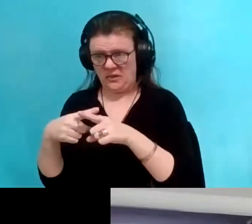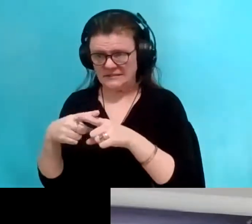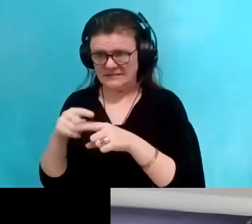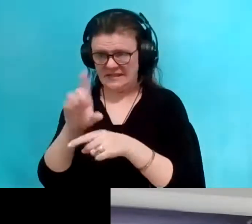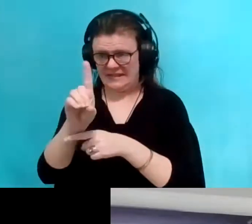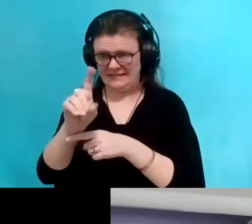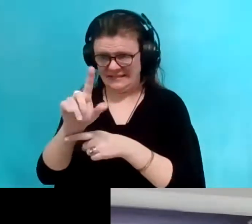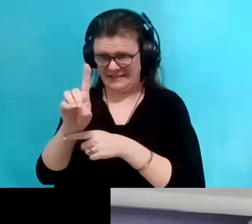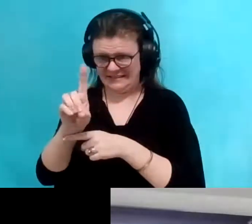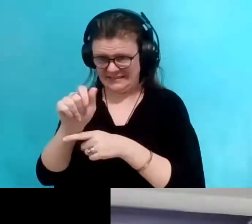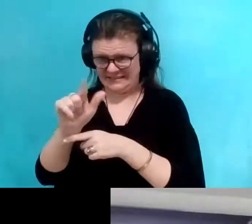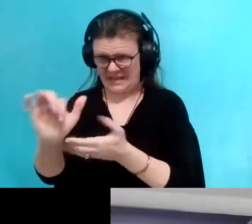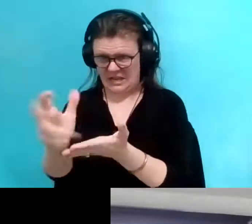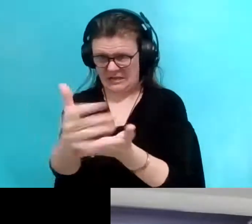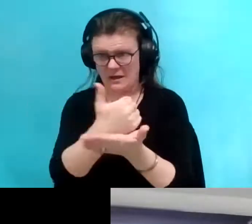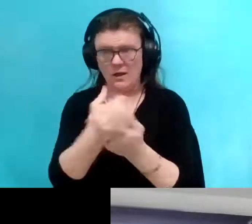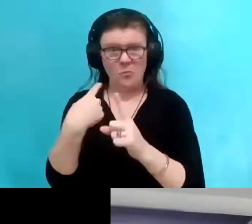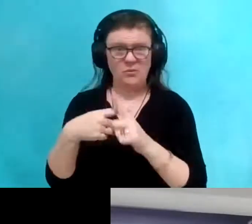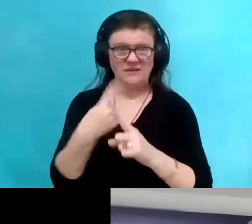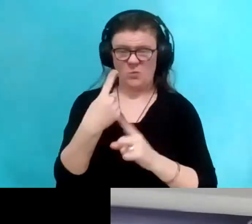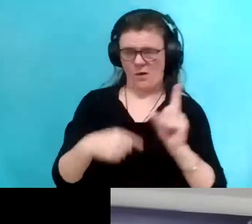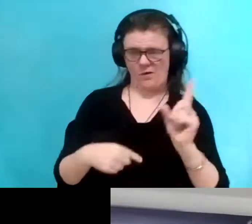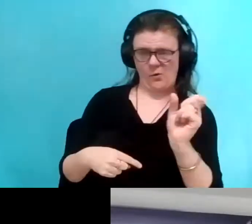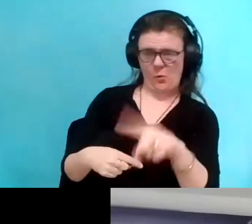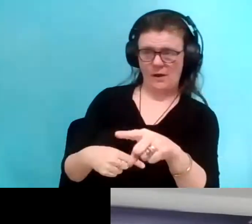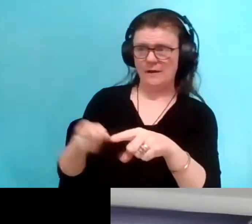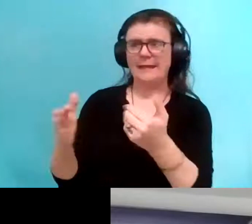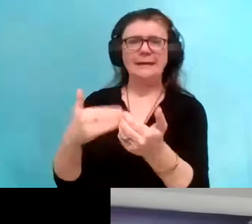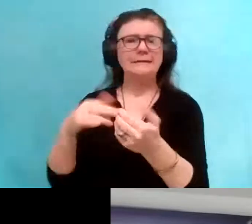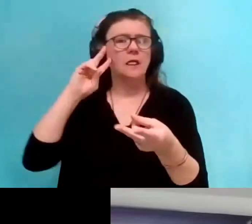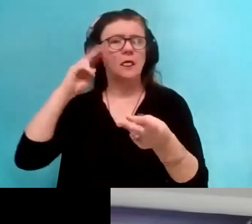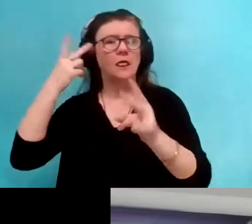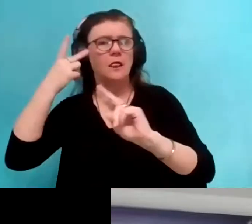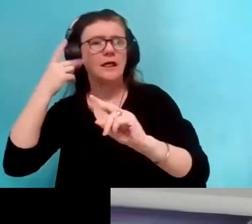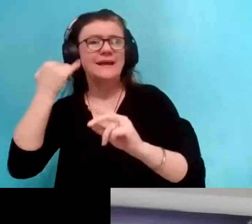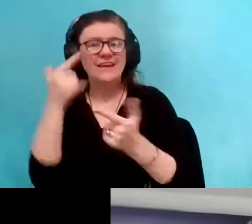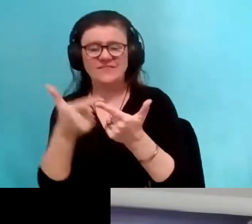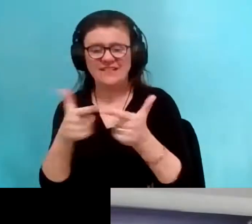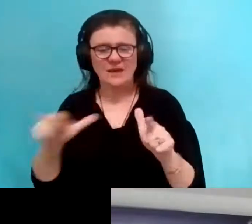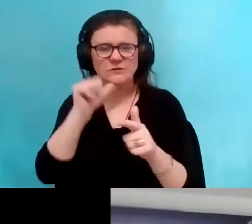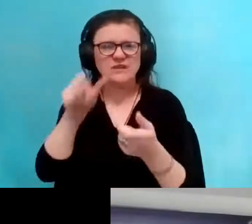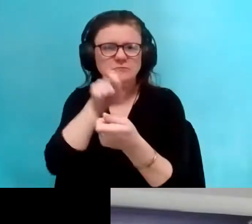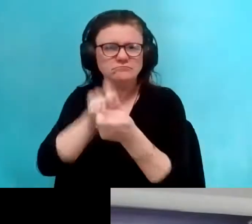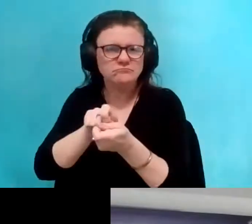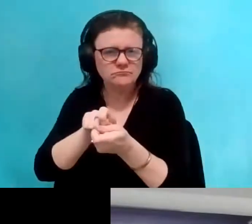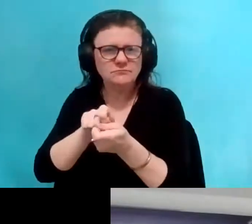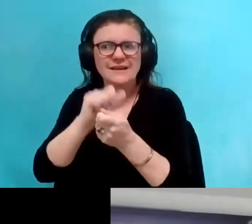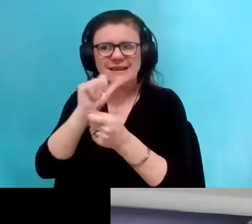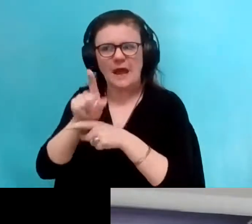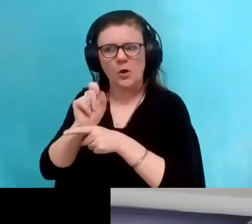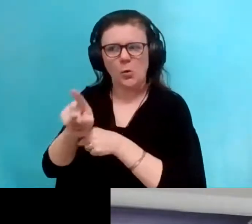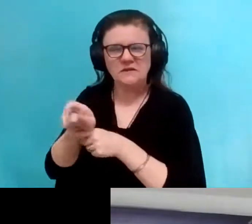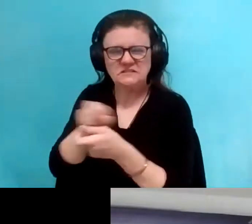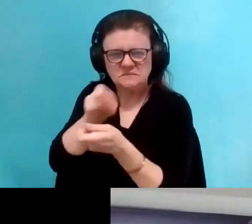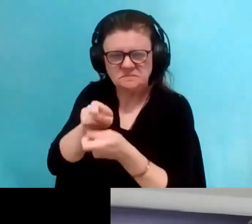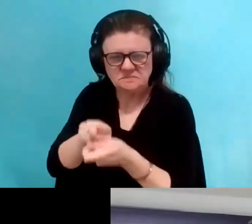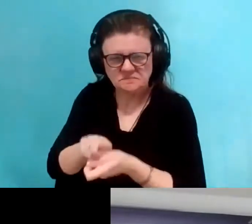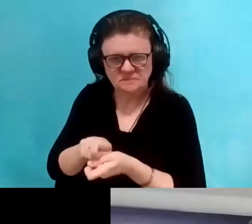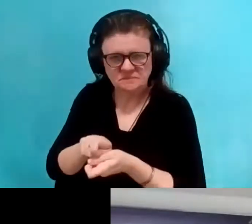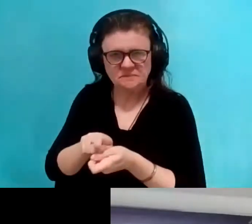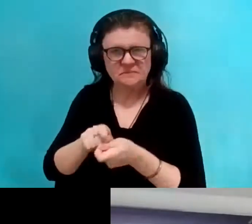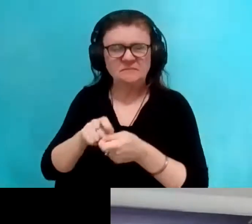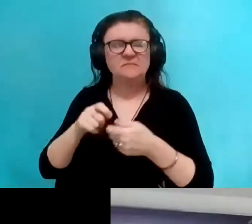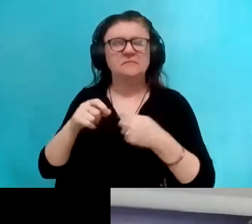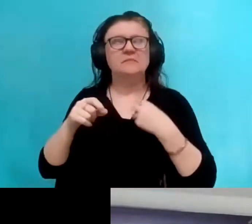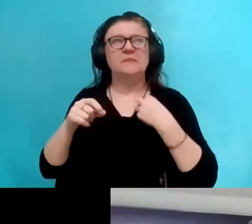the question can be totally misunderstood if not being administered carefully. So what I would suggest